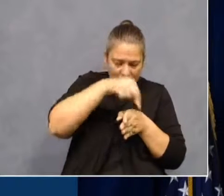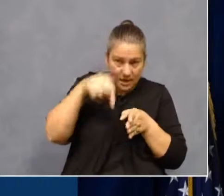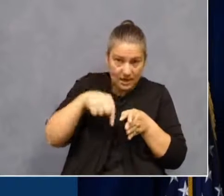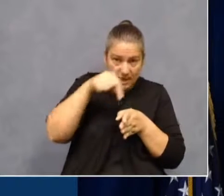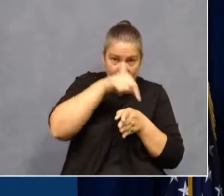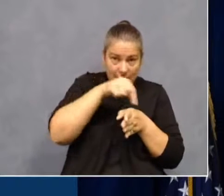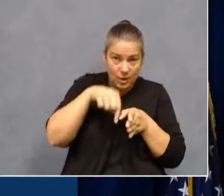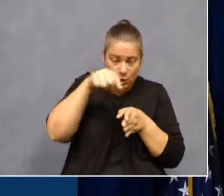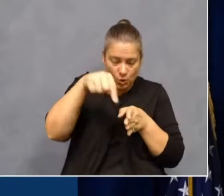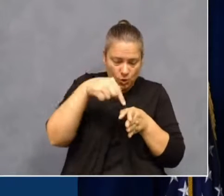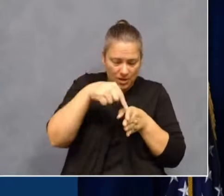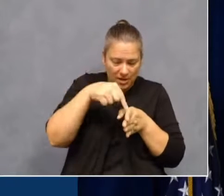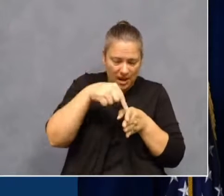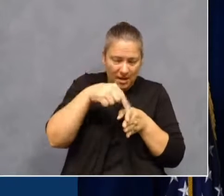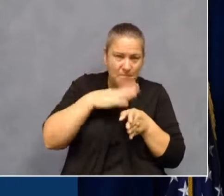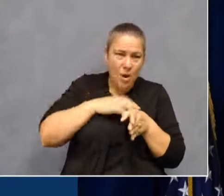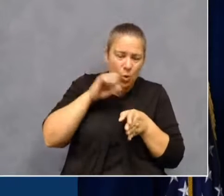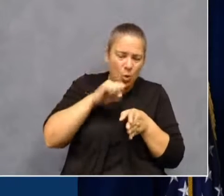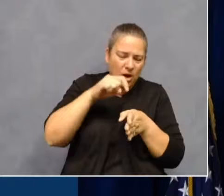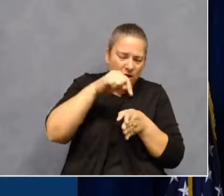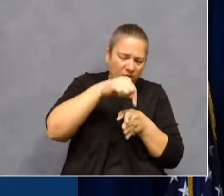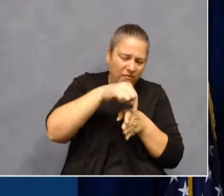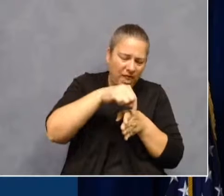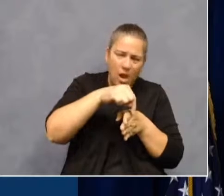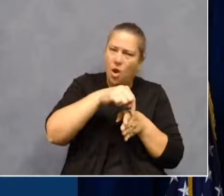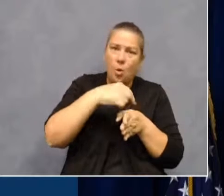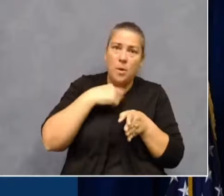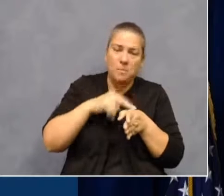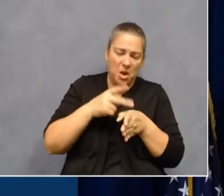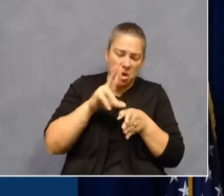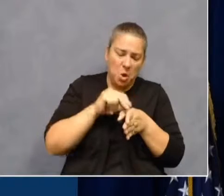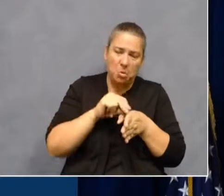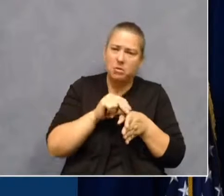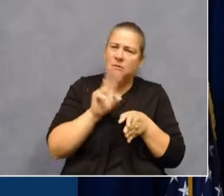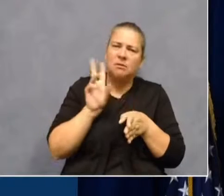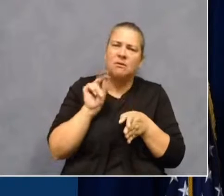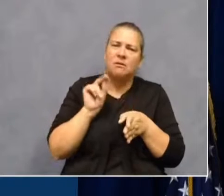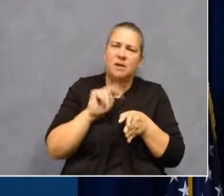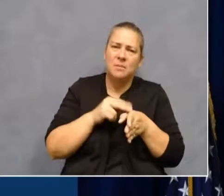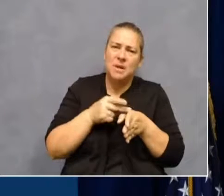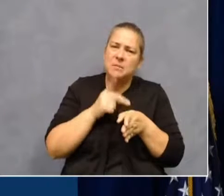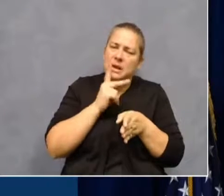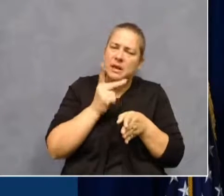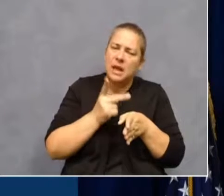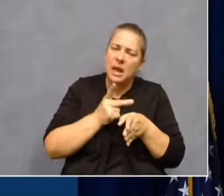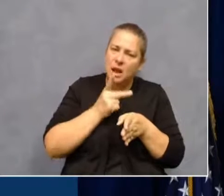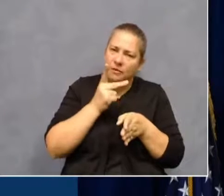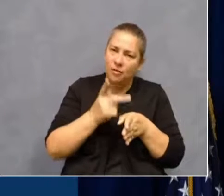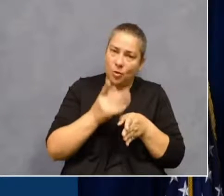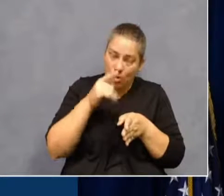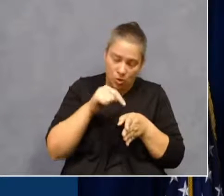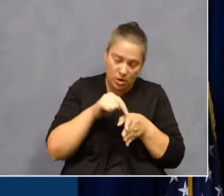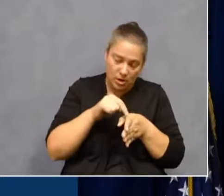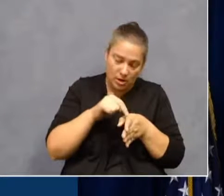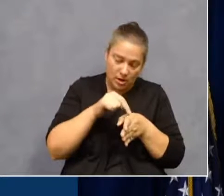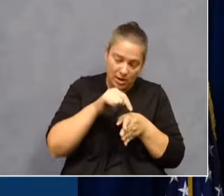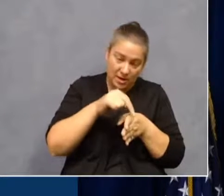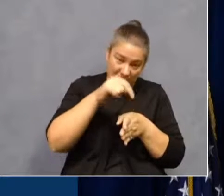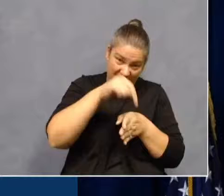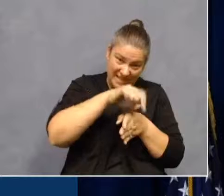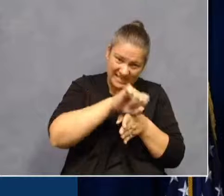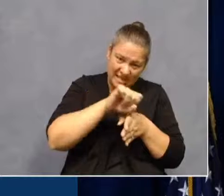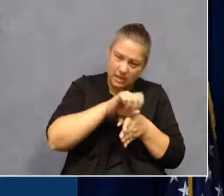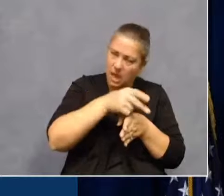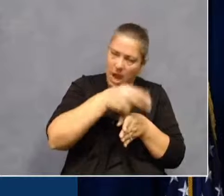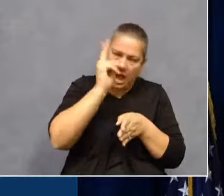be extra careful, because what it means is the virus in that state is at such an elevated state as compared to ours.